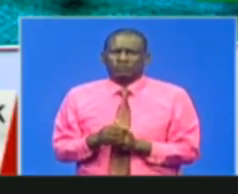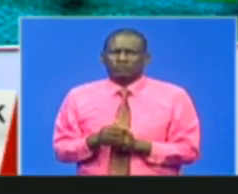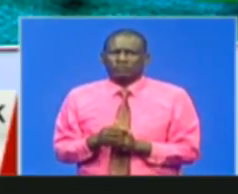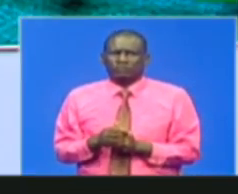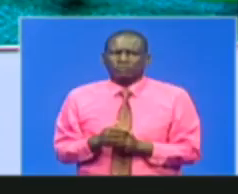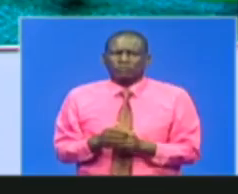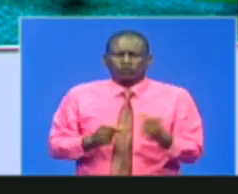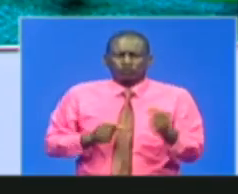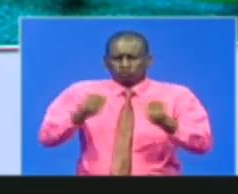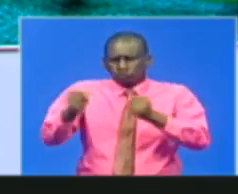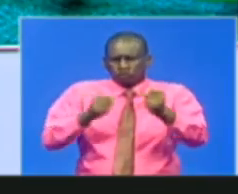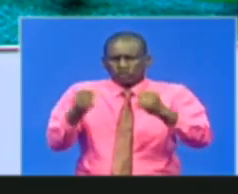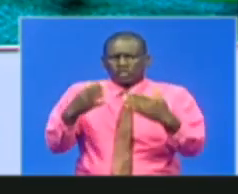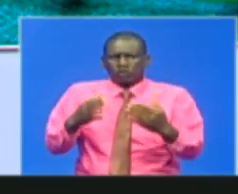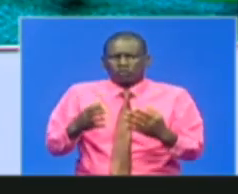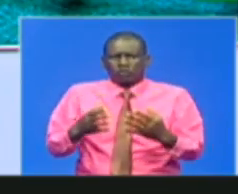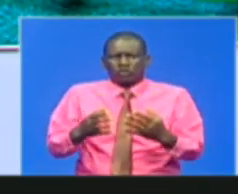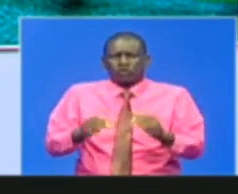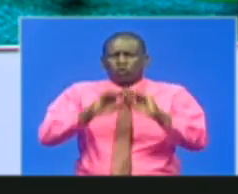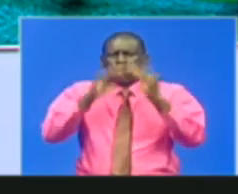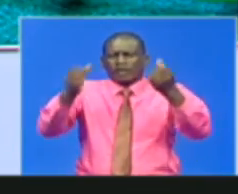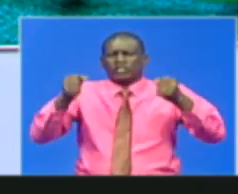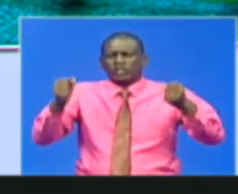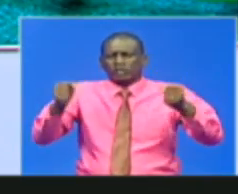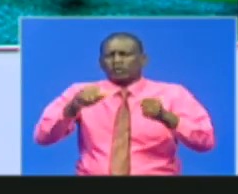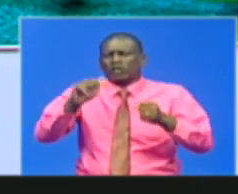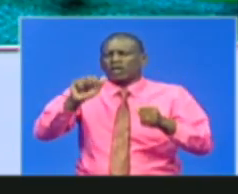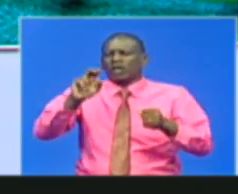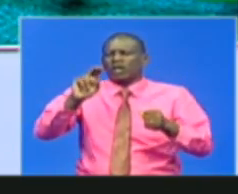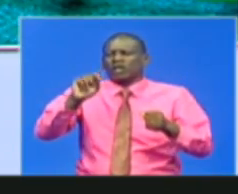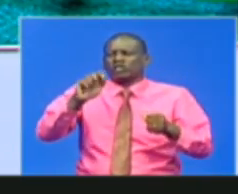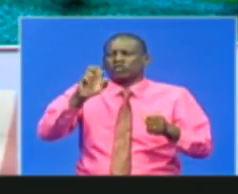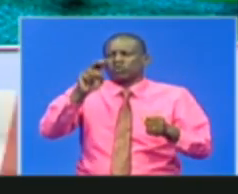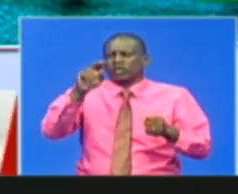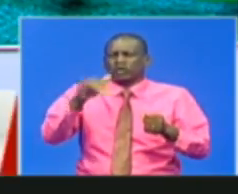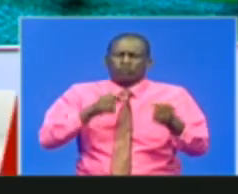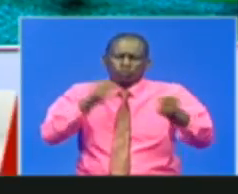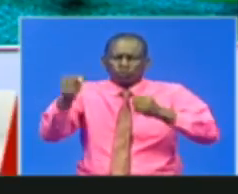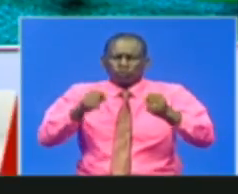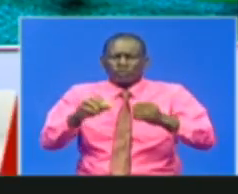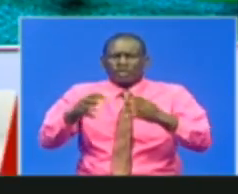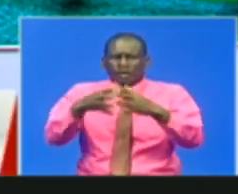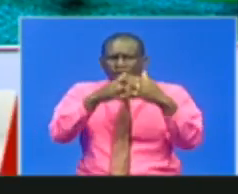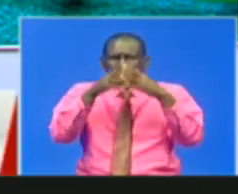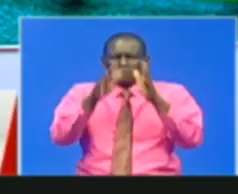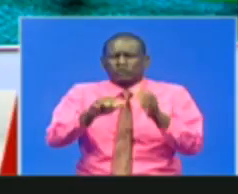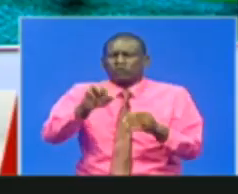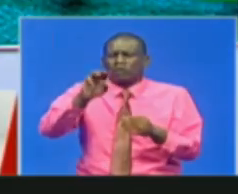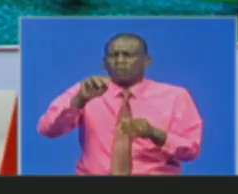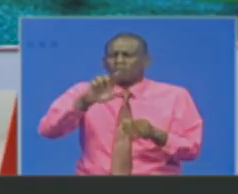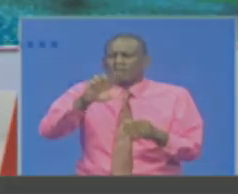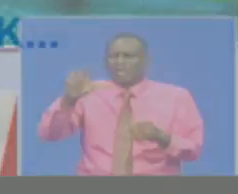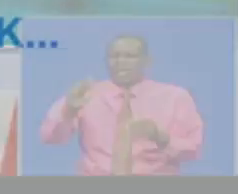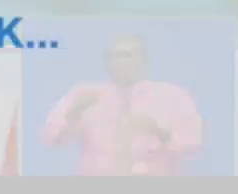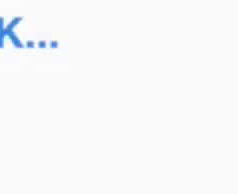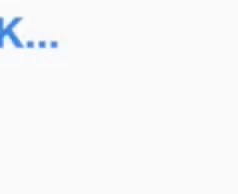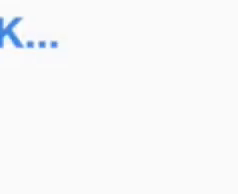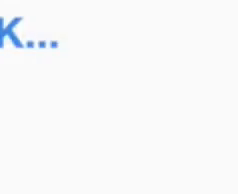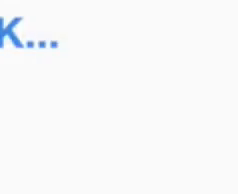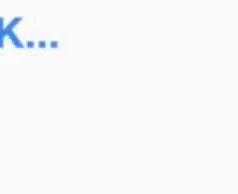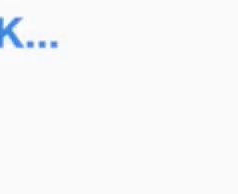On to boxing, and heavyweight world champion Anthony Joshua will fight American challenger Jarrell Miller in New York on June 5th.